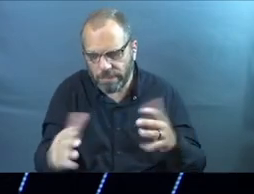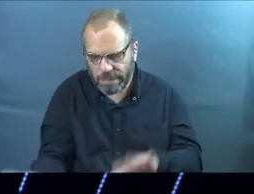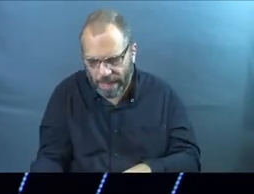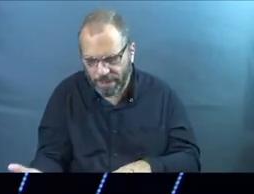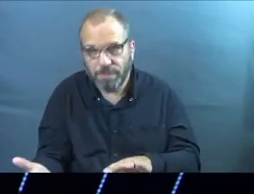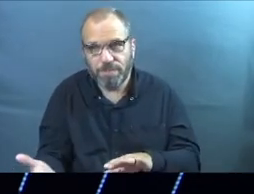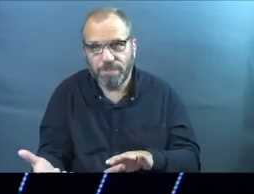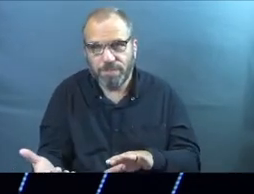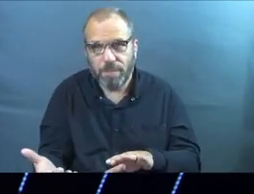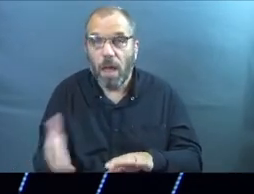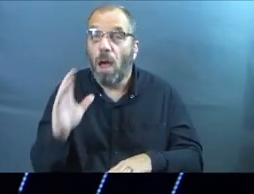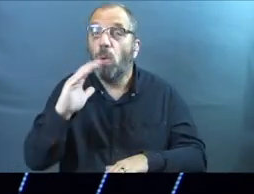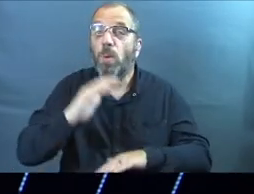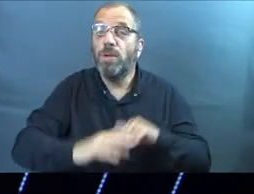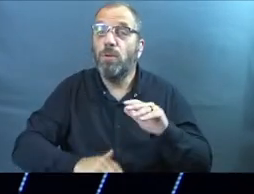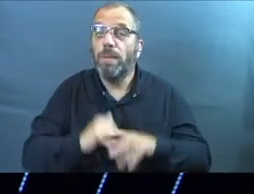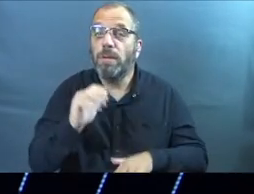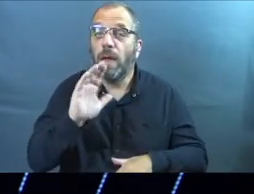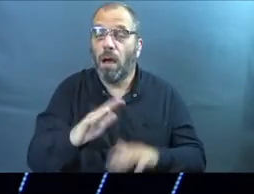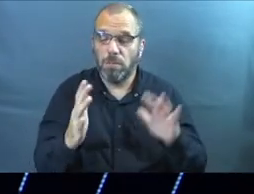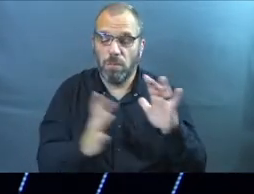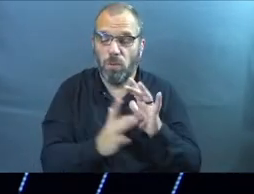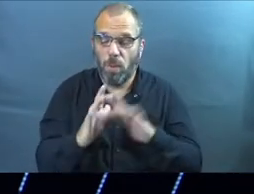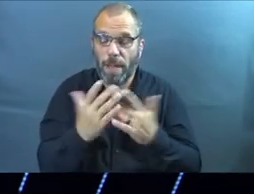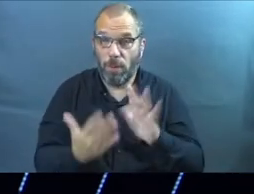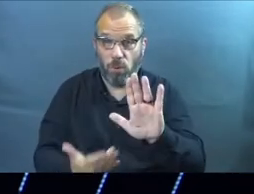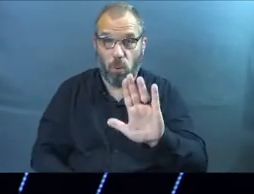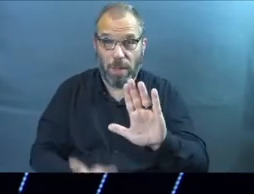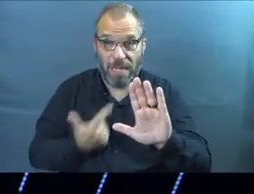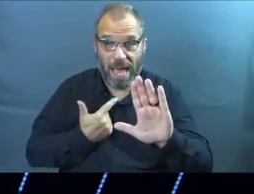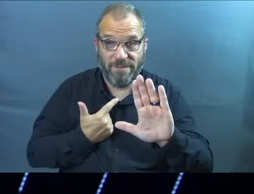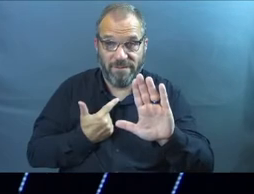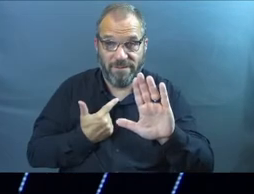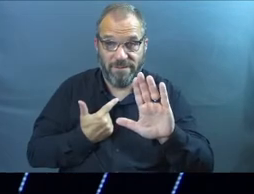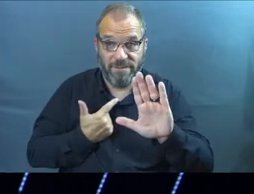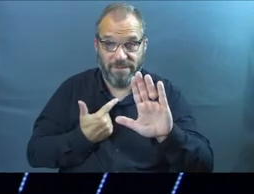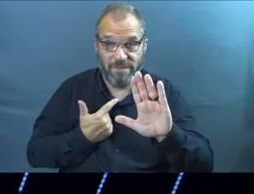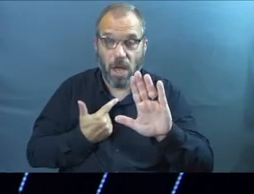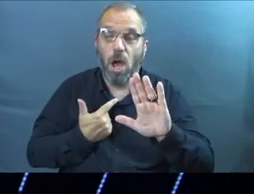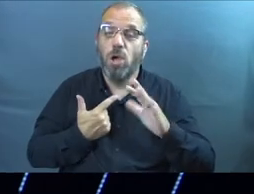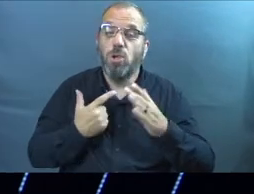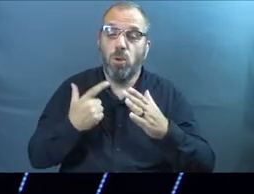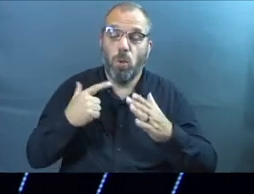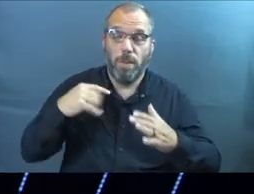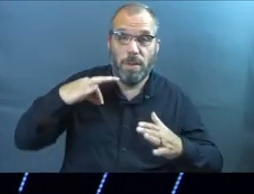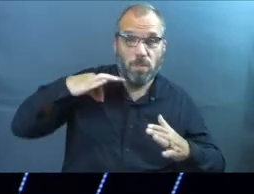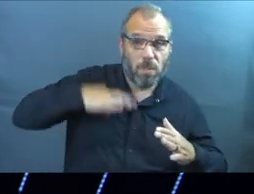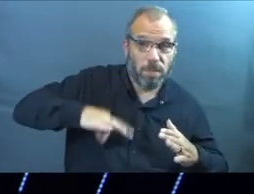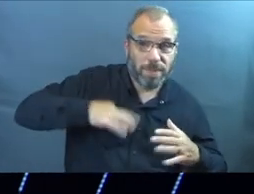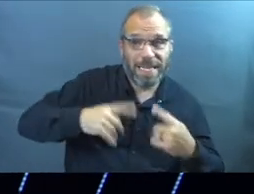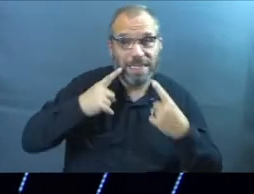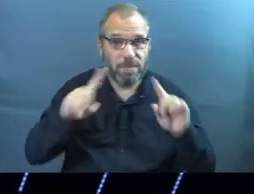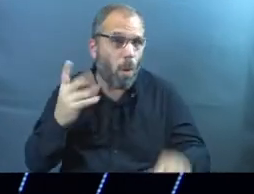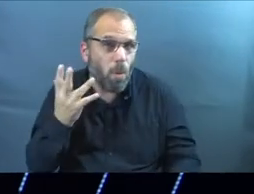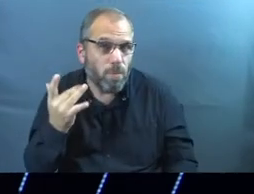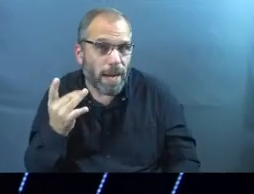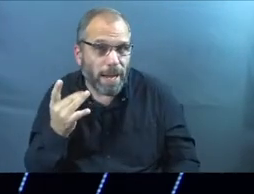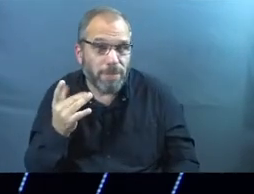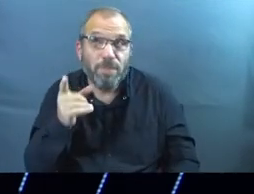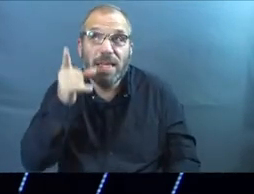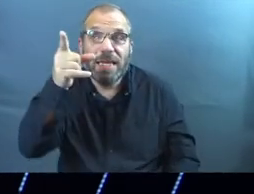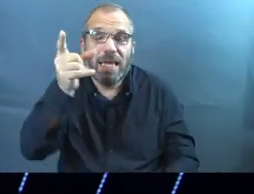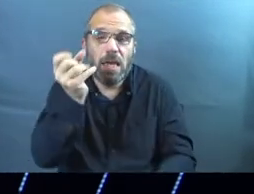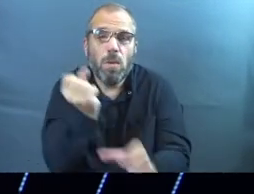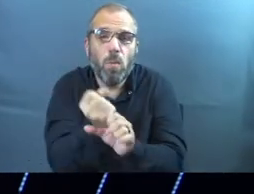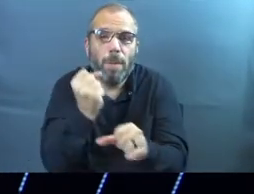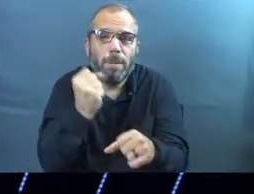When you build your life on God's word, you will be prosperous and successful because he will shape